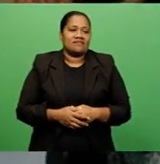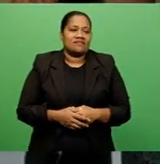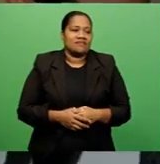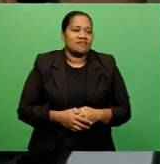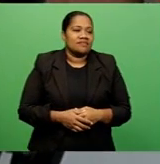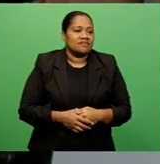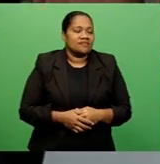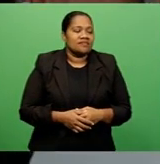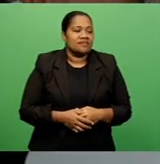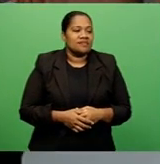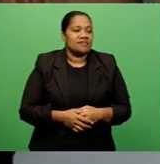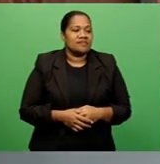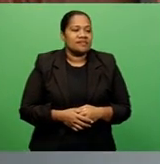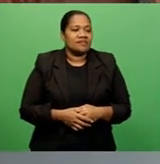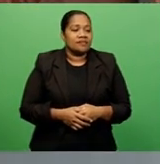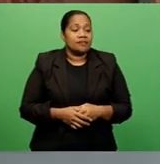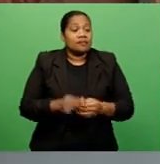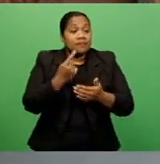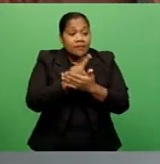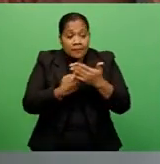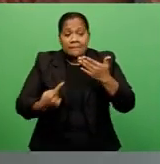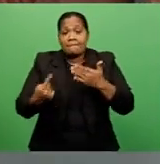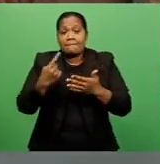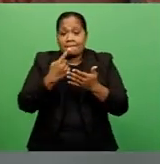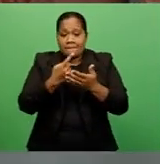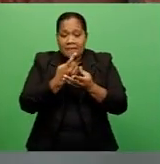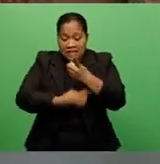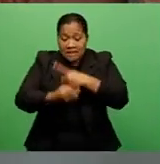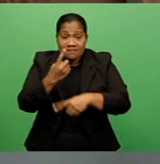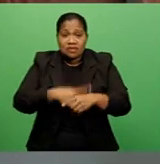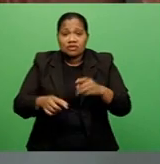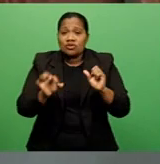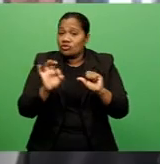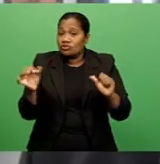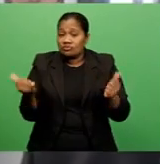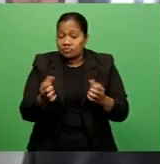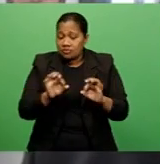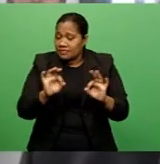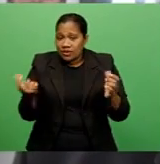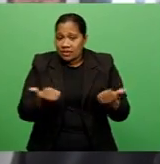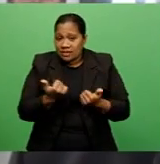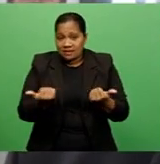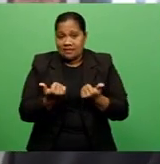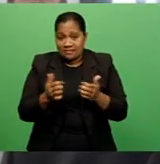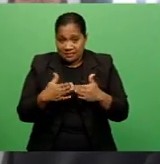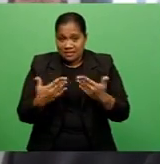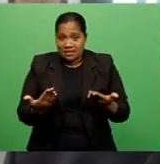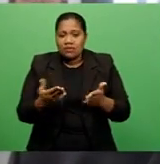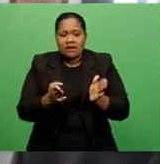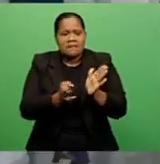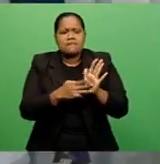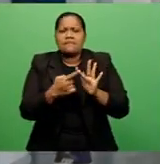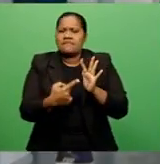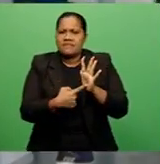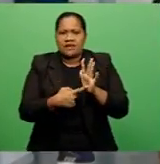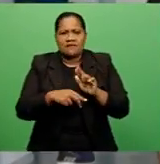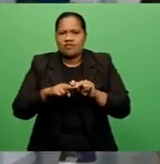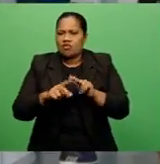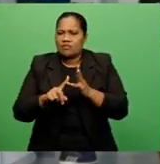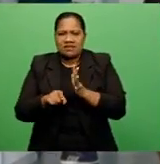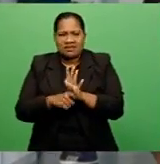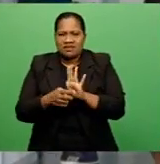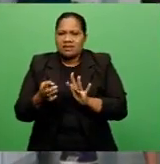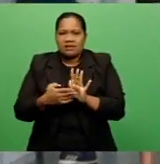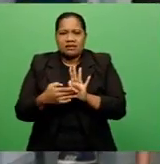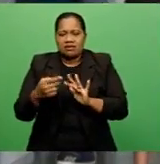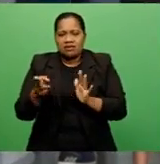glipizide. The only diabetic medication that's short all over the world at the moment is metformin, but there are other options for doctors to use. The NFP